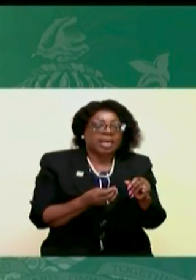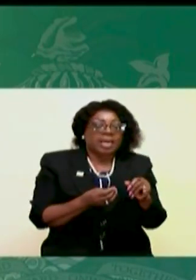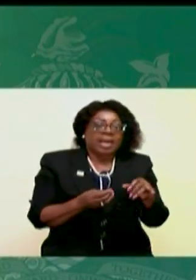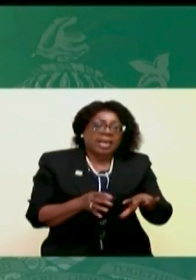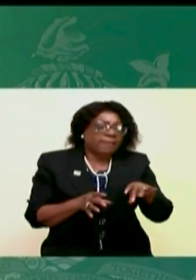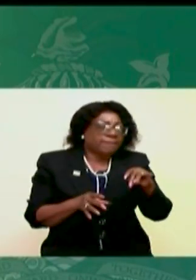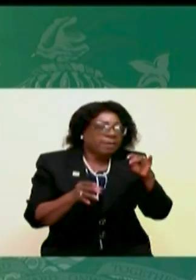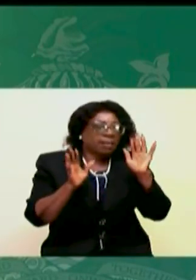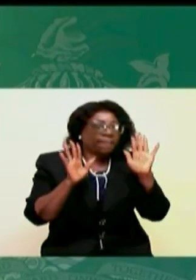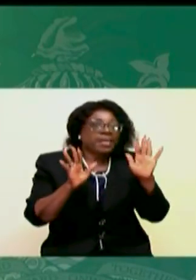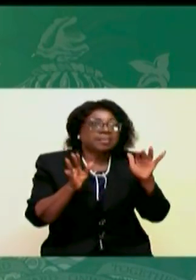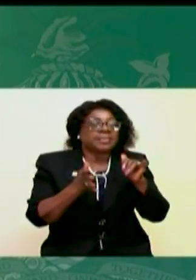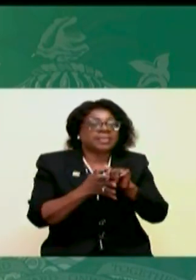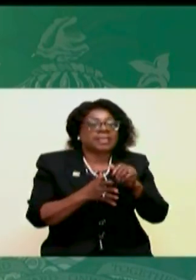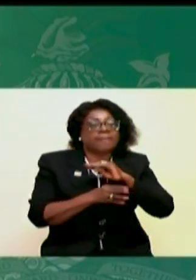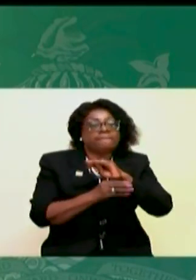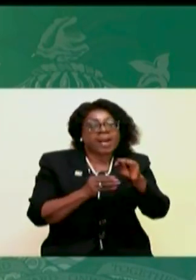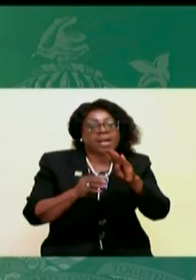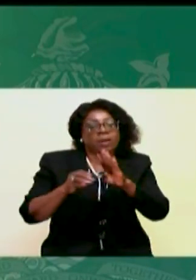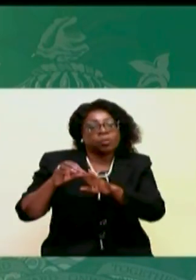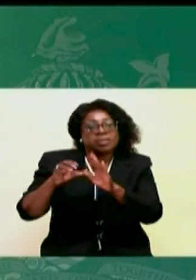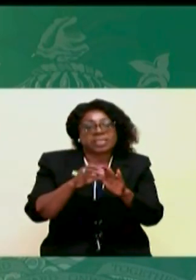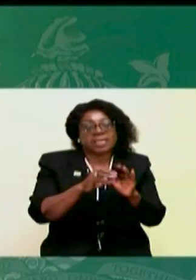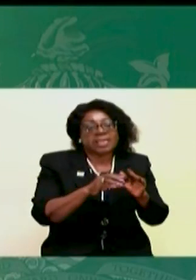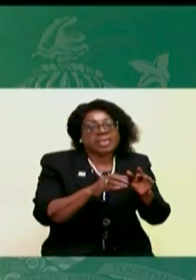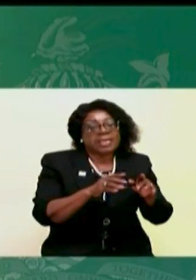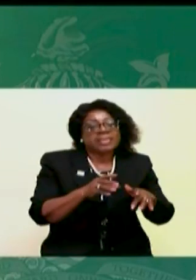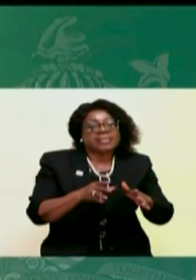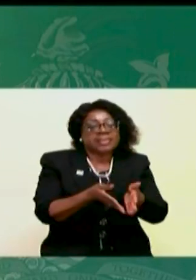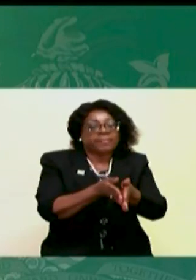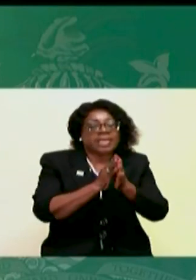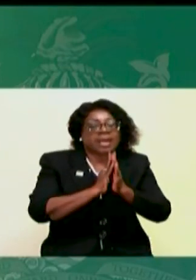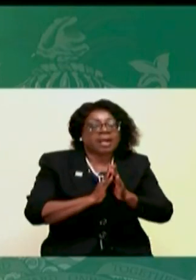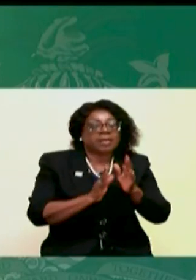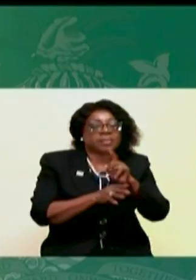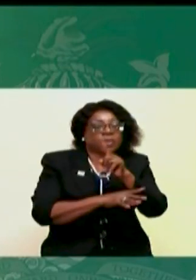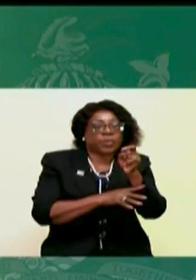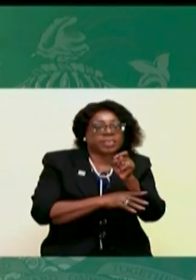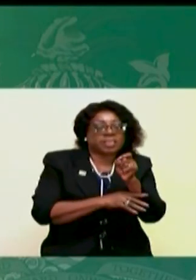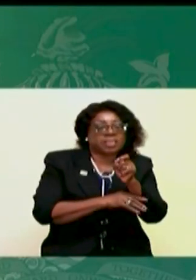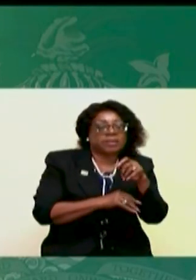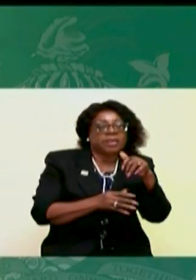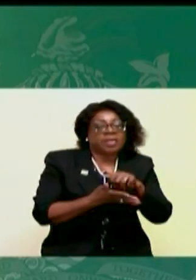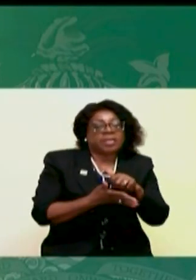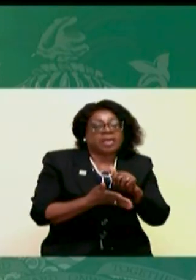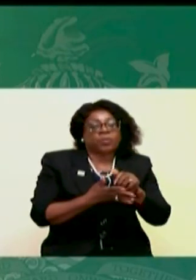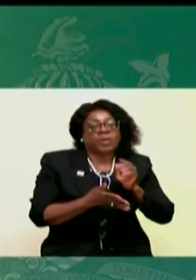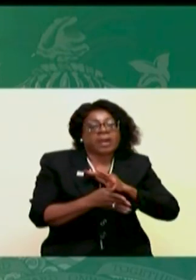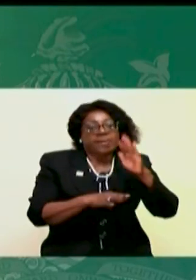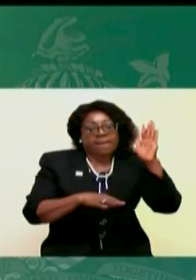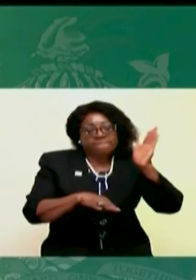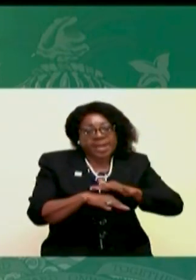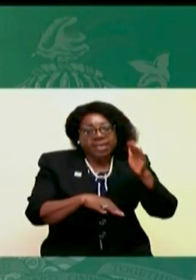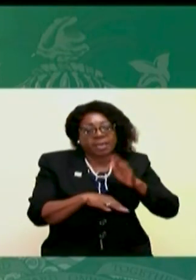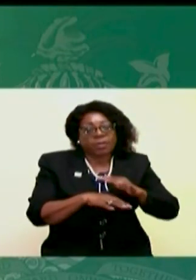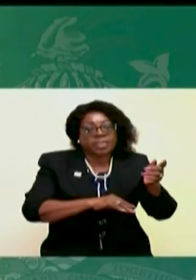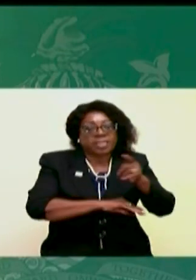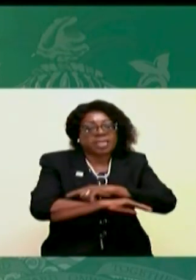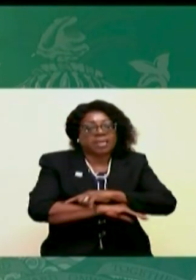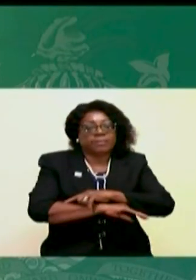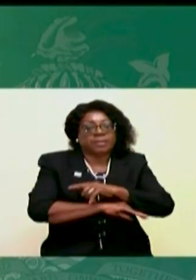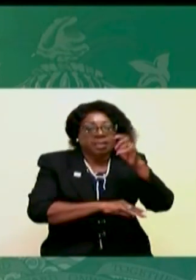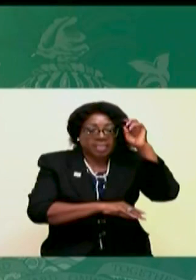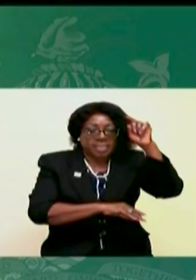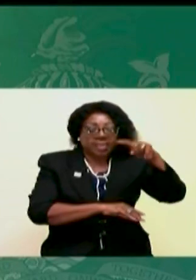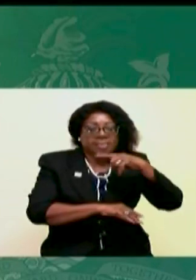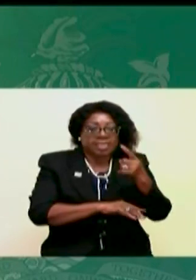would yesterday simply ask the question that we have been banging on the table, he said.